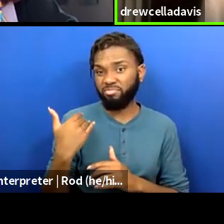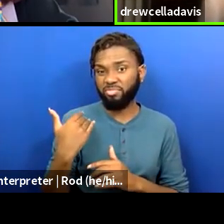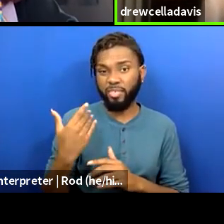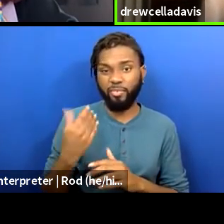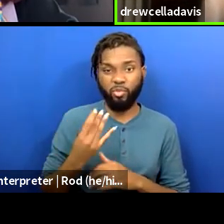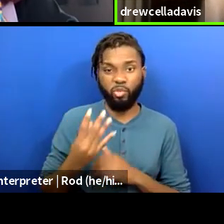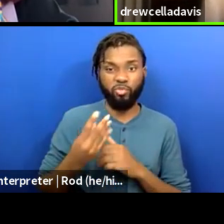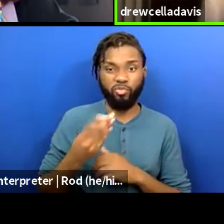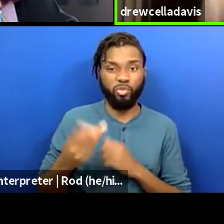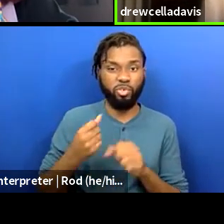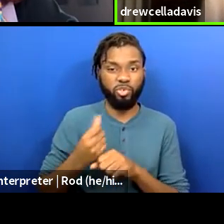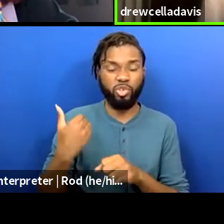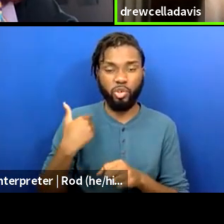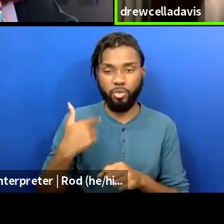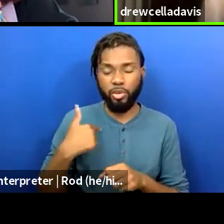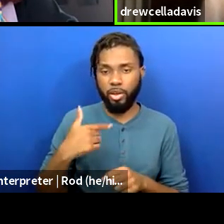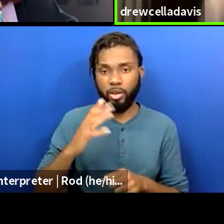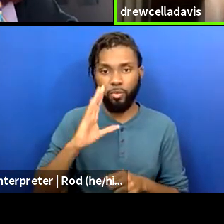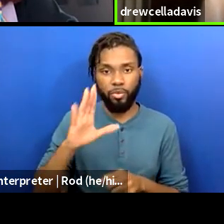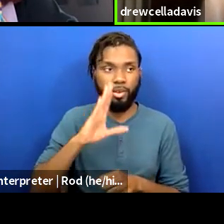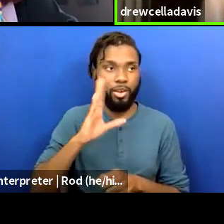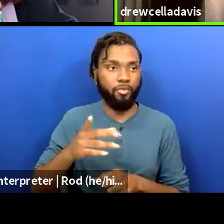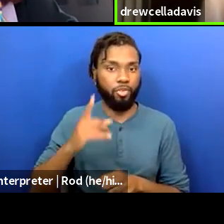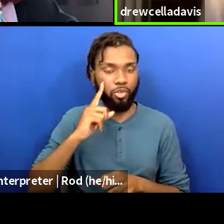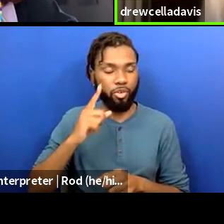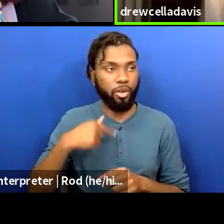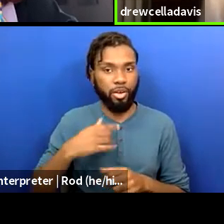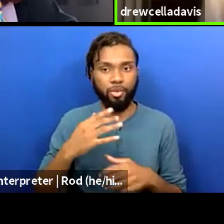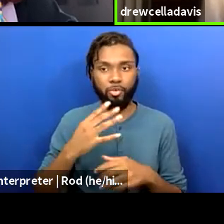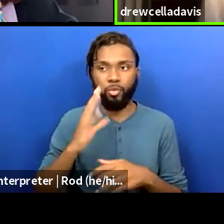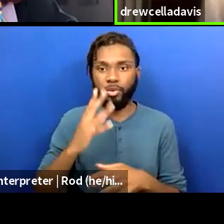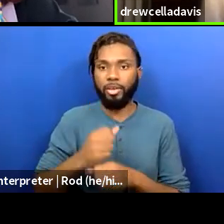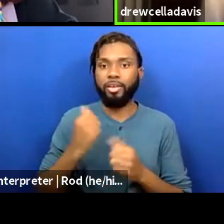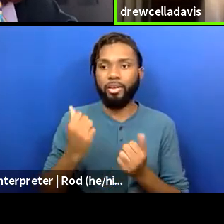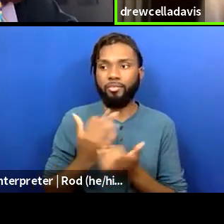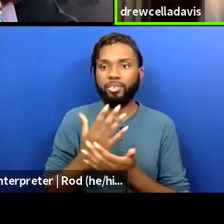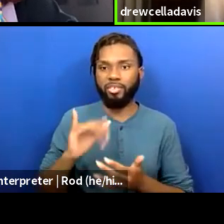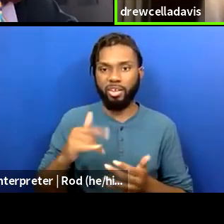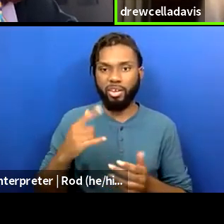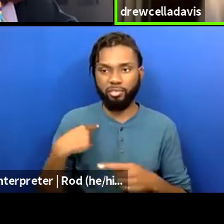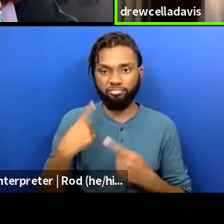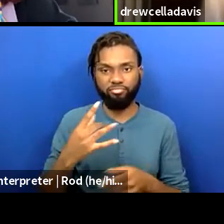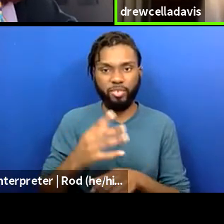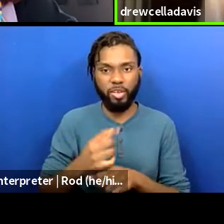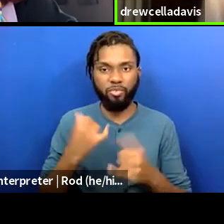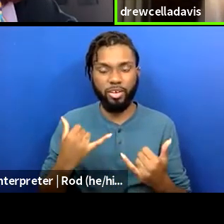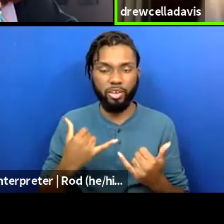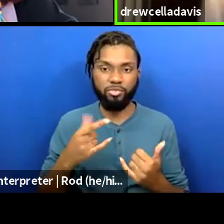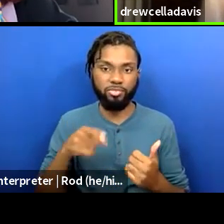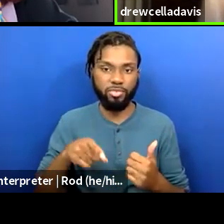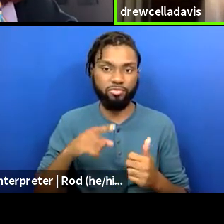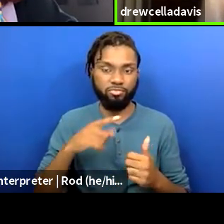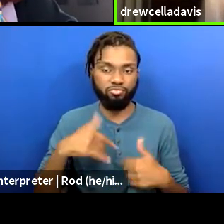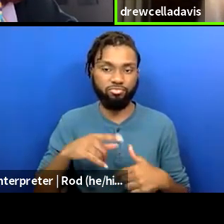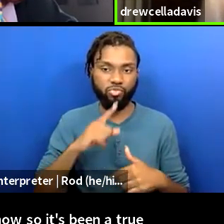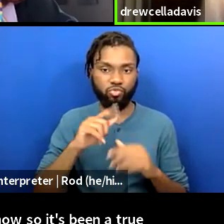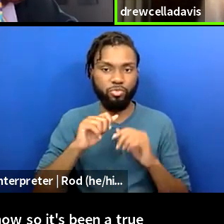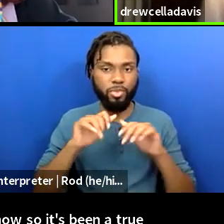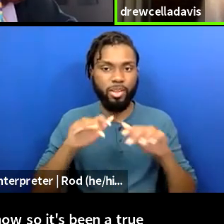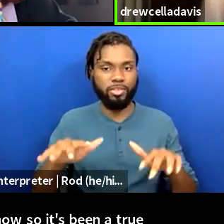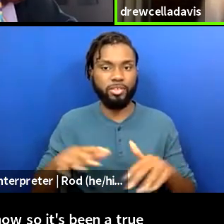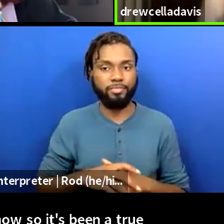thought that I would be getting all the stuff that I'm getting right now. So it's been a true blessing.